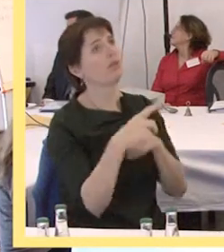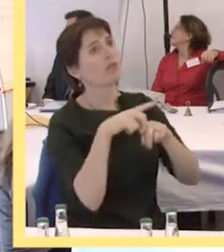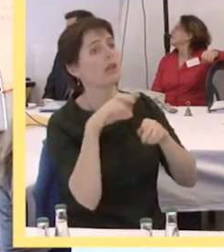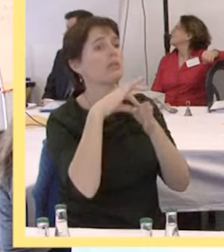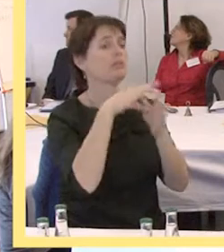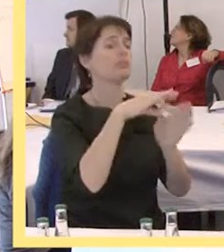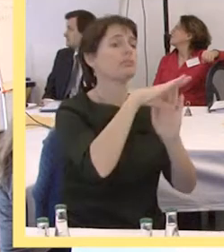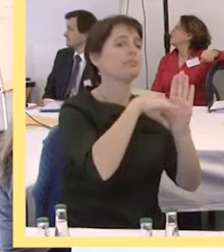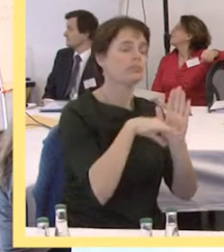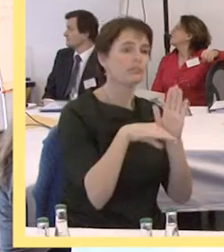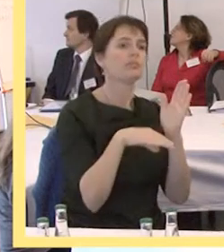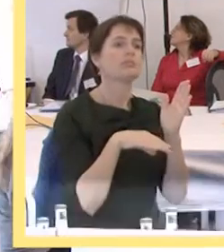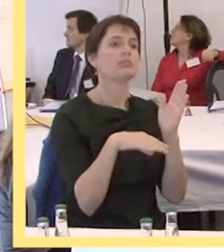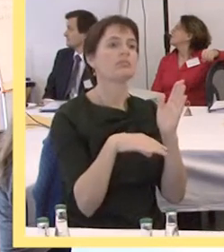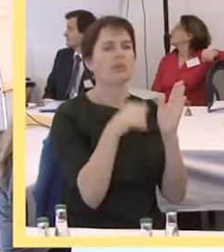on the international level,